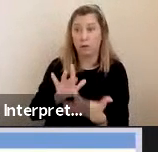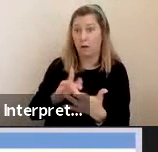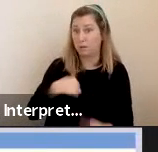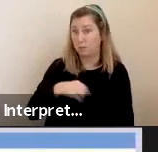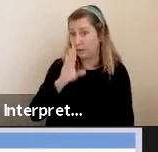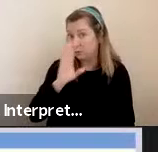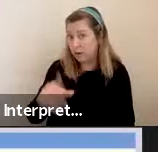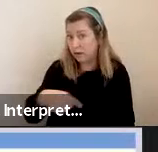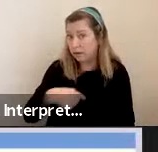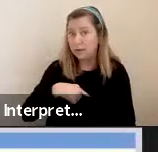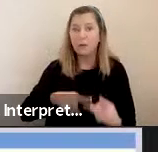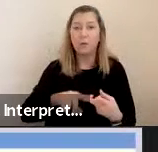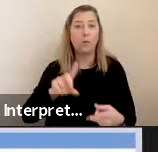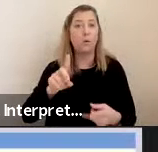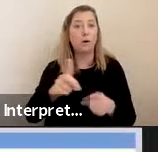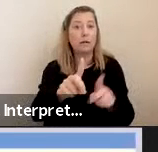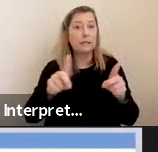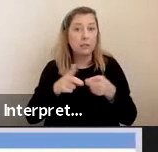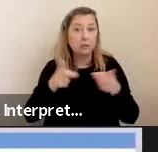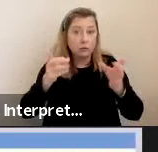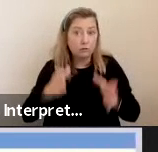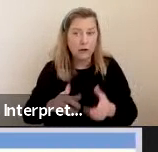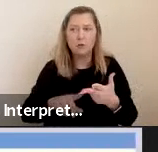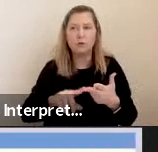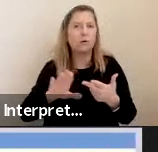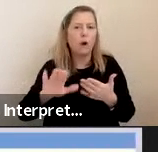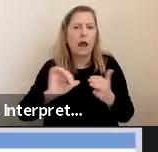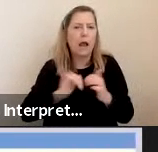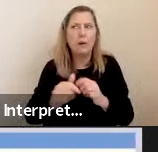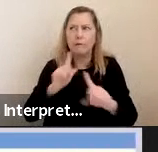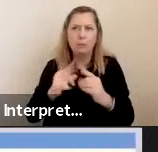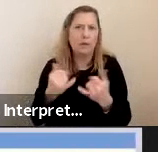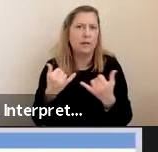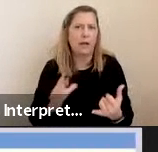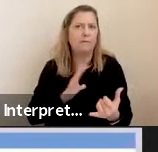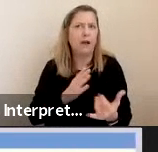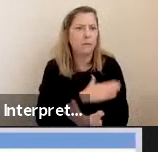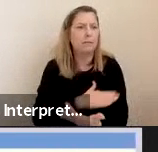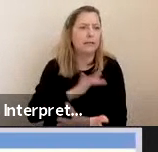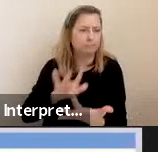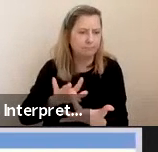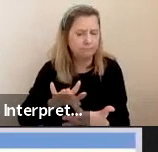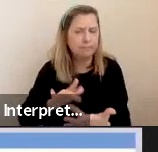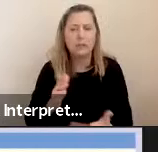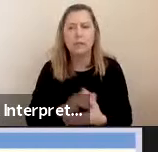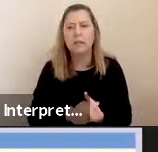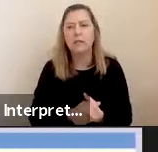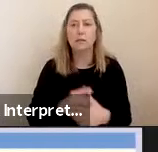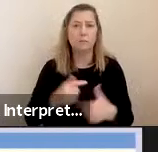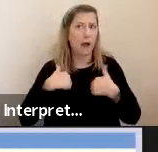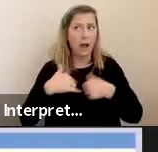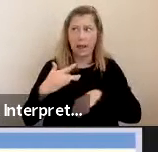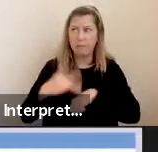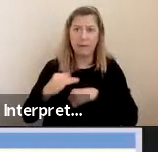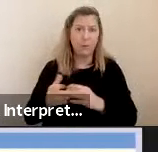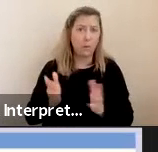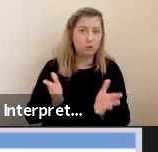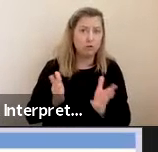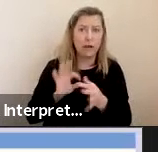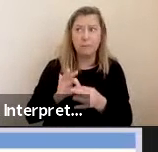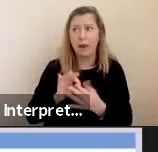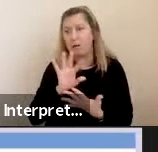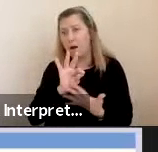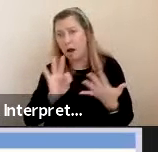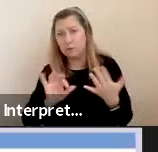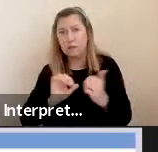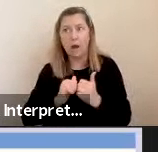directly, or you can contact the district directors or the managers, however you're communicating with them now. But definitely I am available if you want to chat about some options of